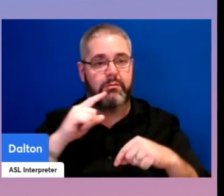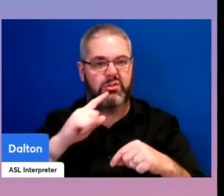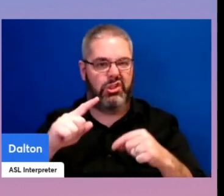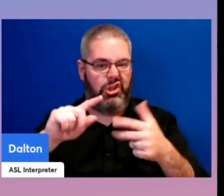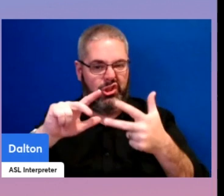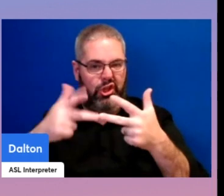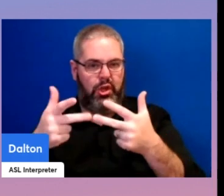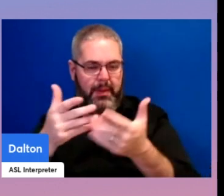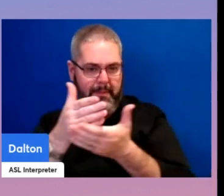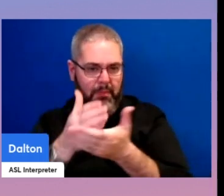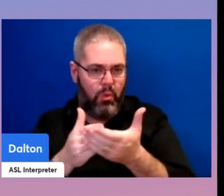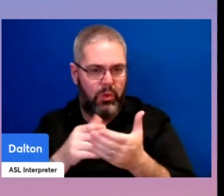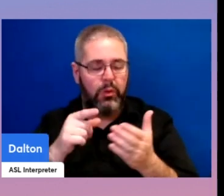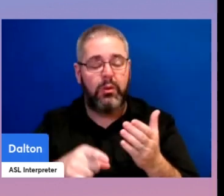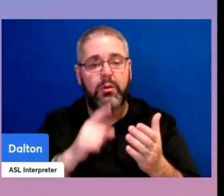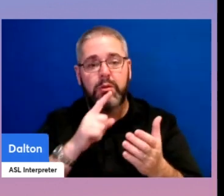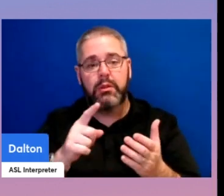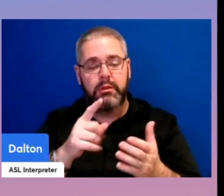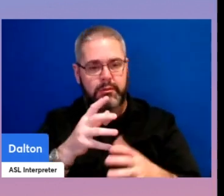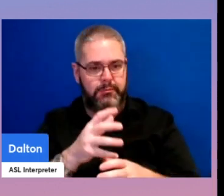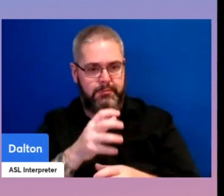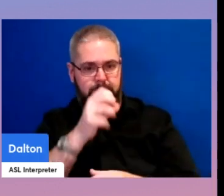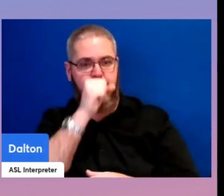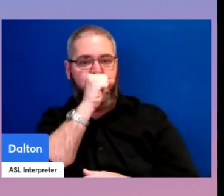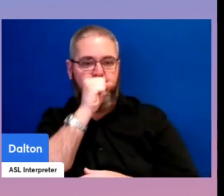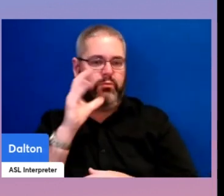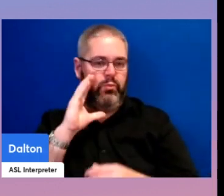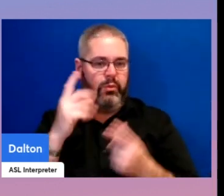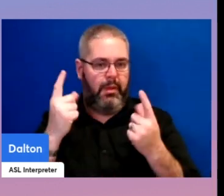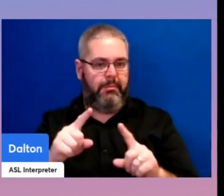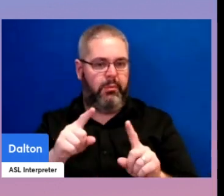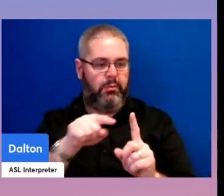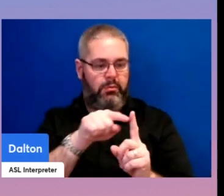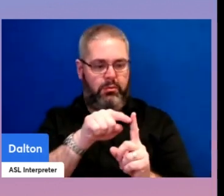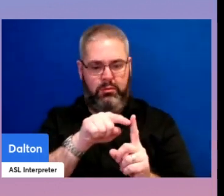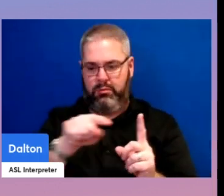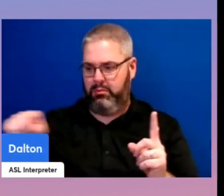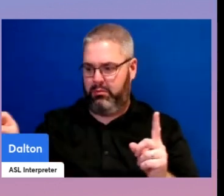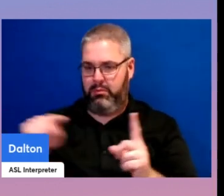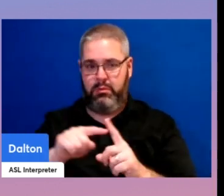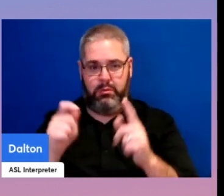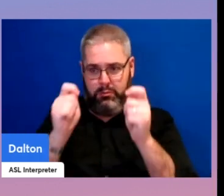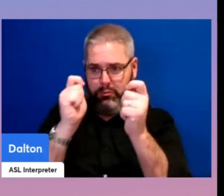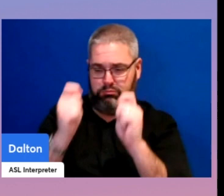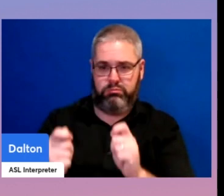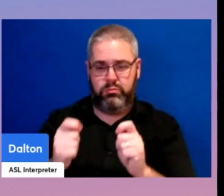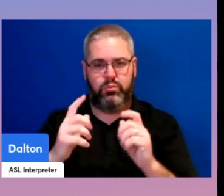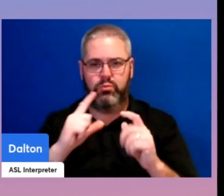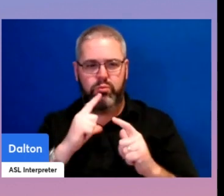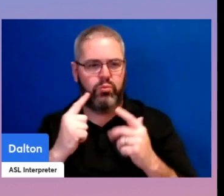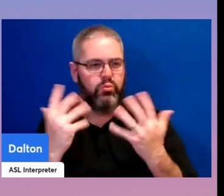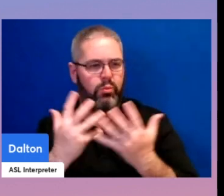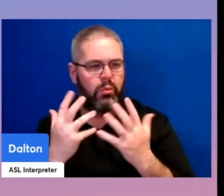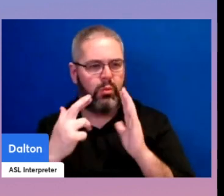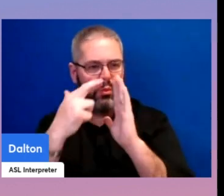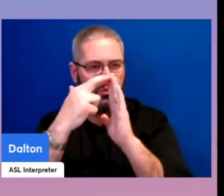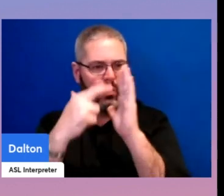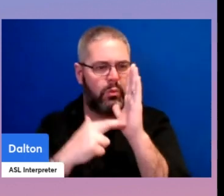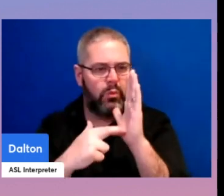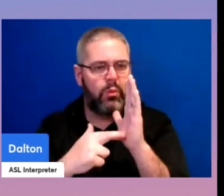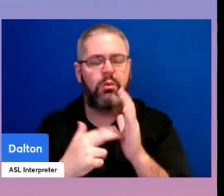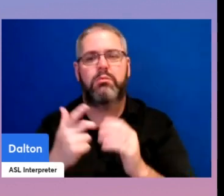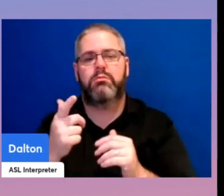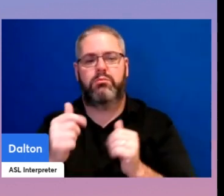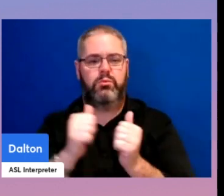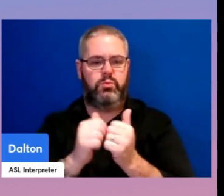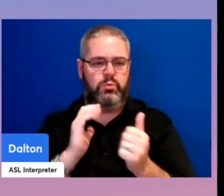tie secrets into respective destinations. The configurations here are the rules guiding the synchronized flow